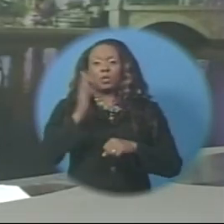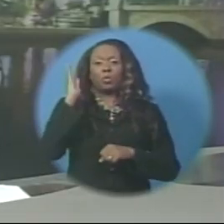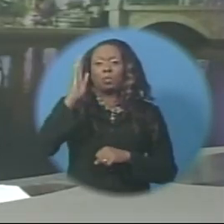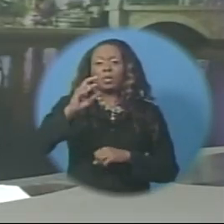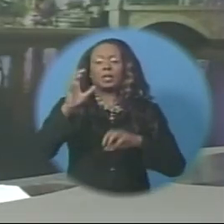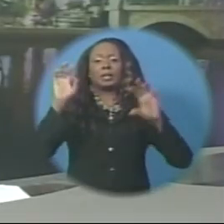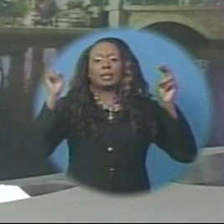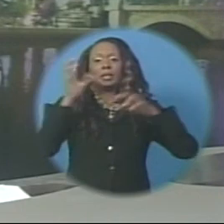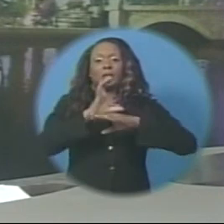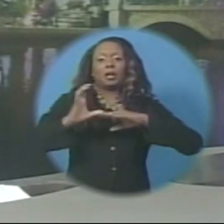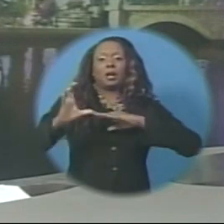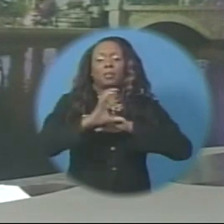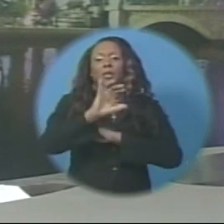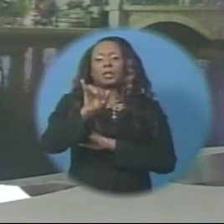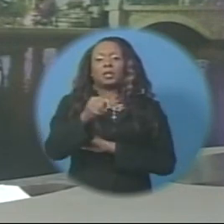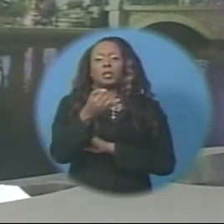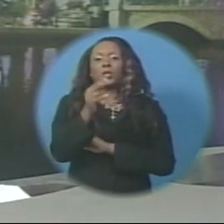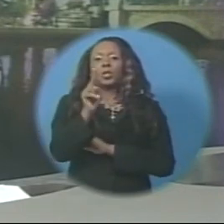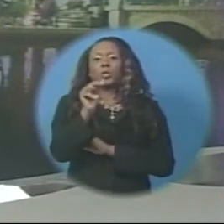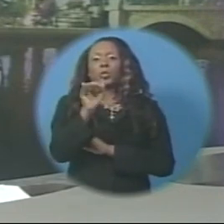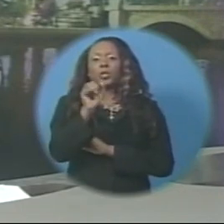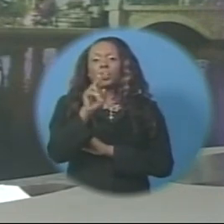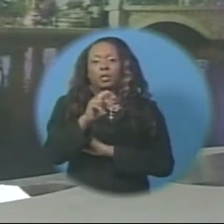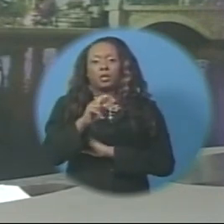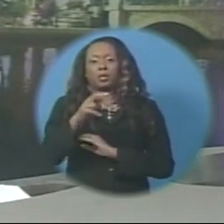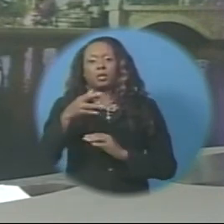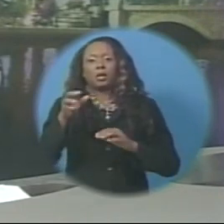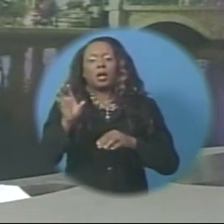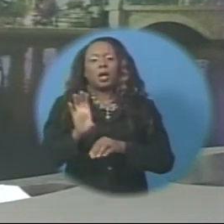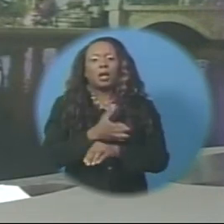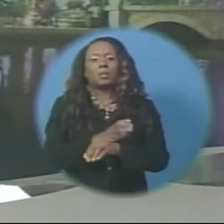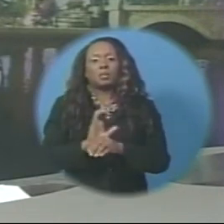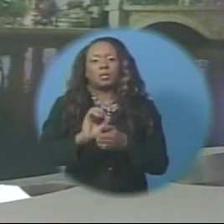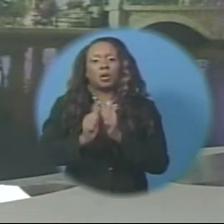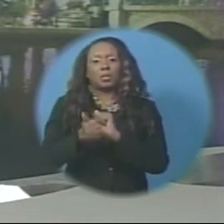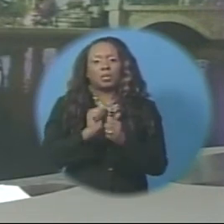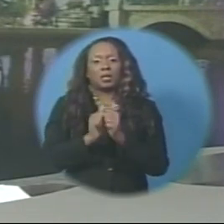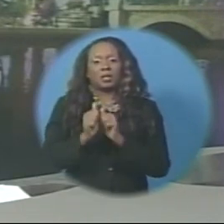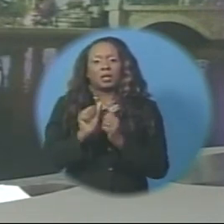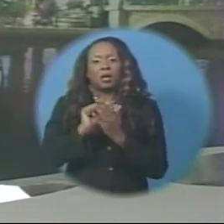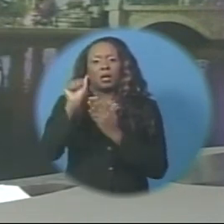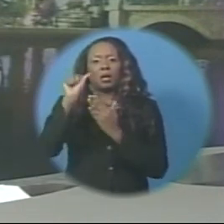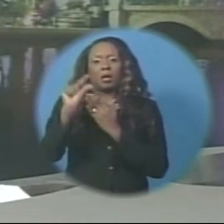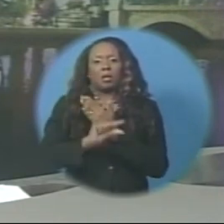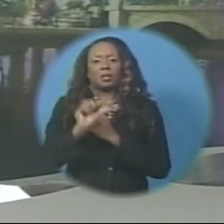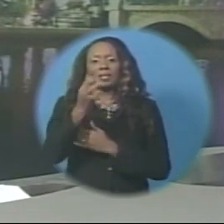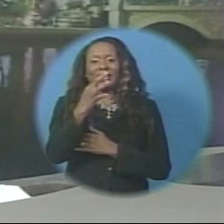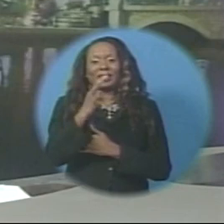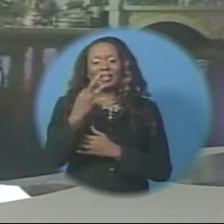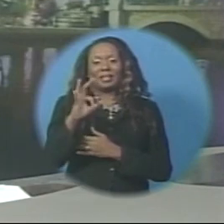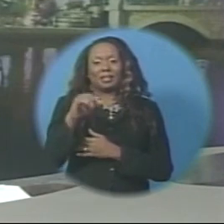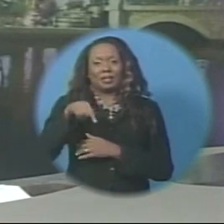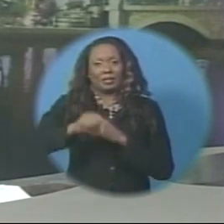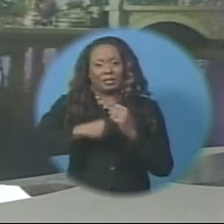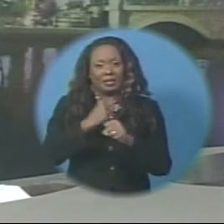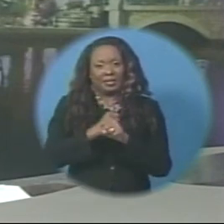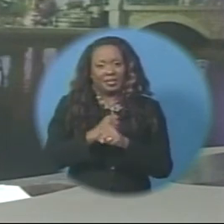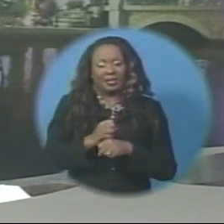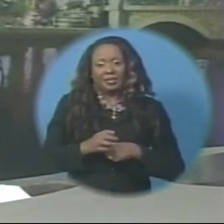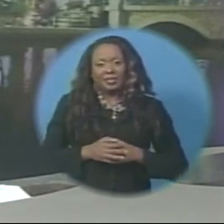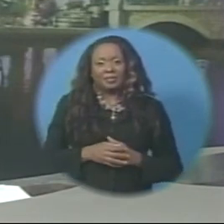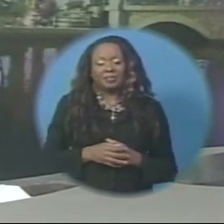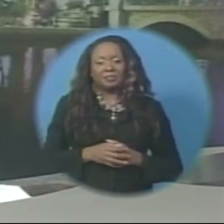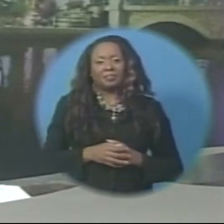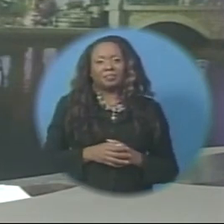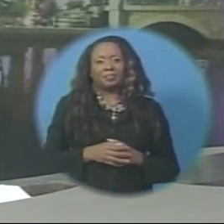a Caribbean Junior Monarch Calypso competition. The first showdown will be held in Barbados on August 19th of this year. But